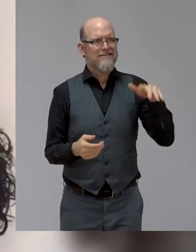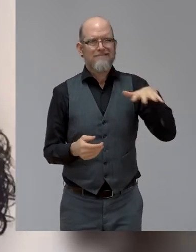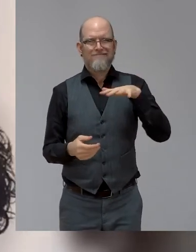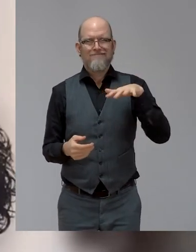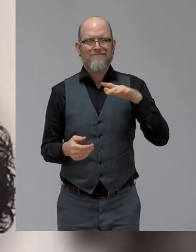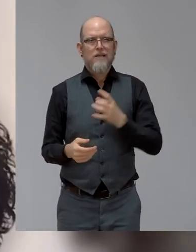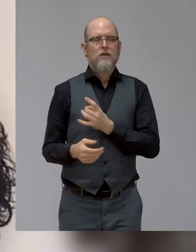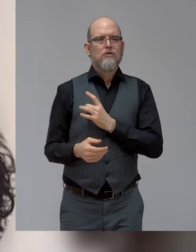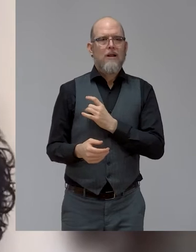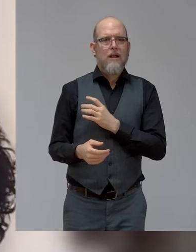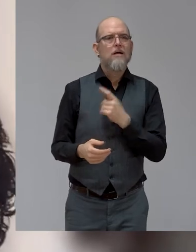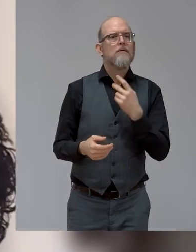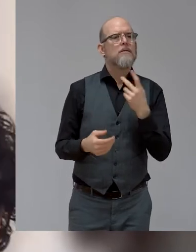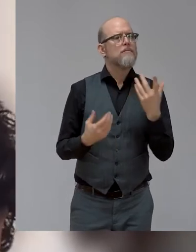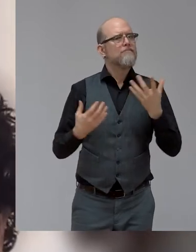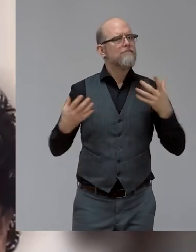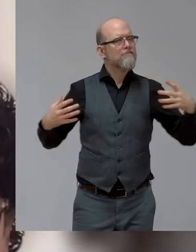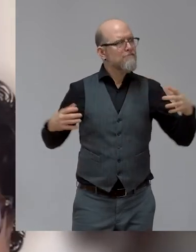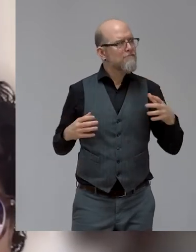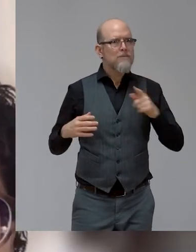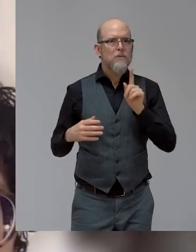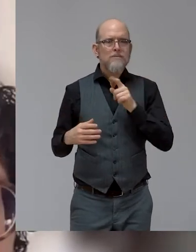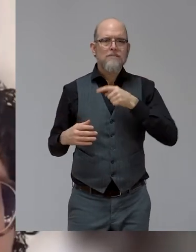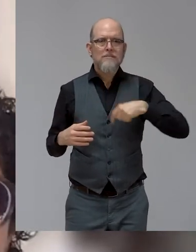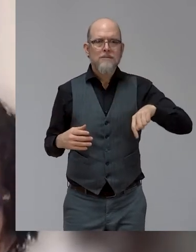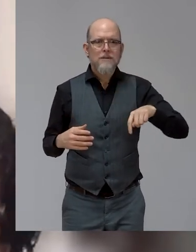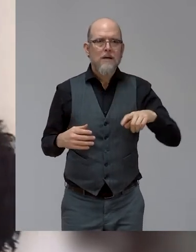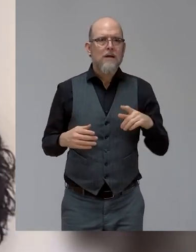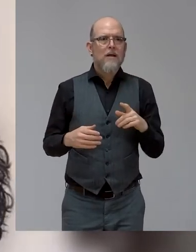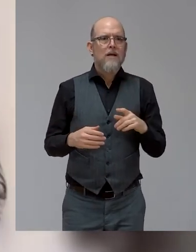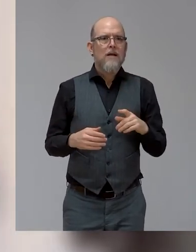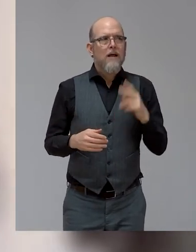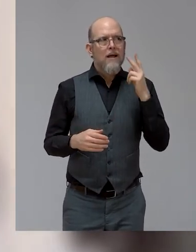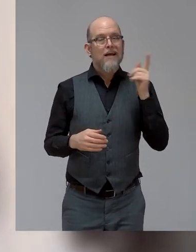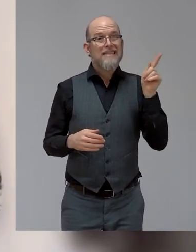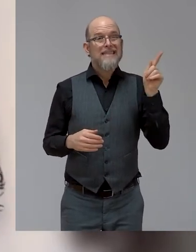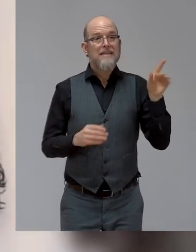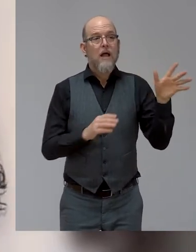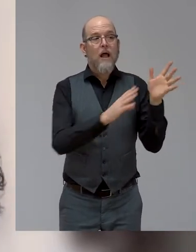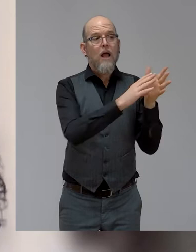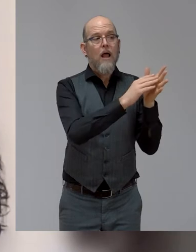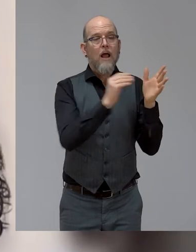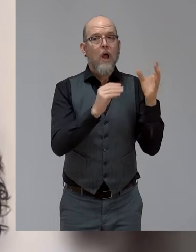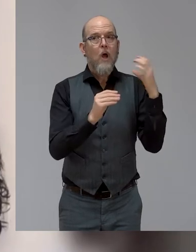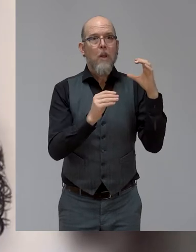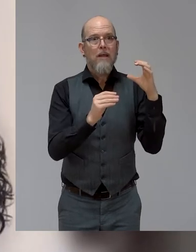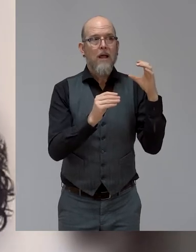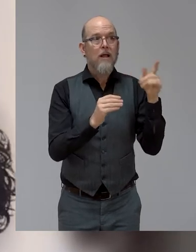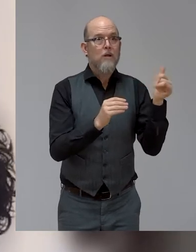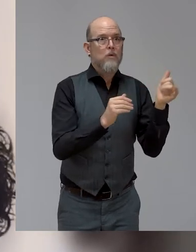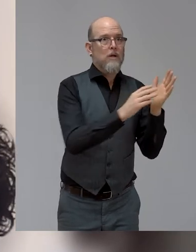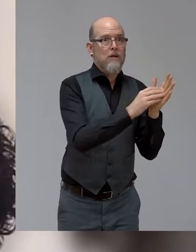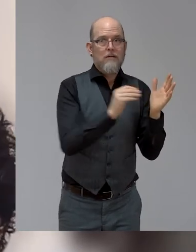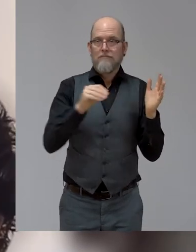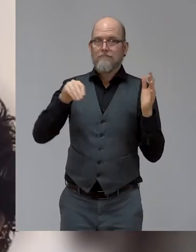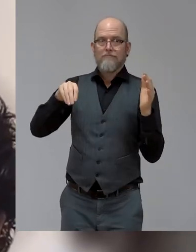the IBD Lab with the technical support of Fundación Corona. To make strategic decisions, the program created a